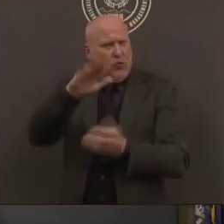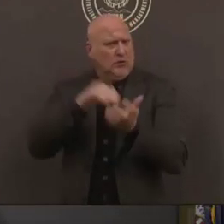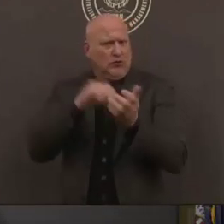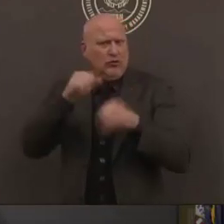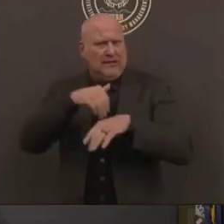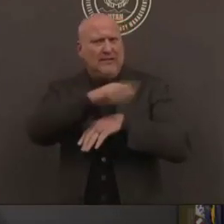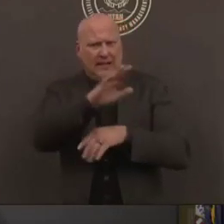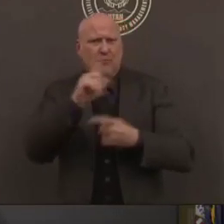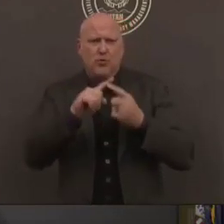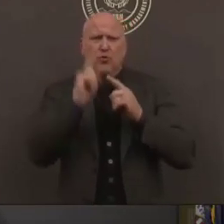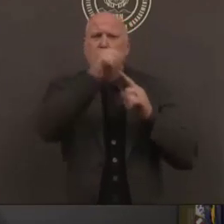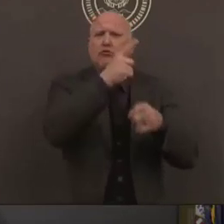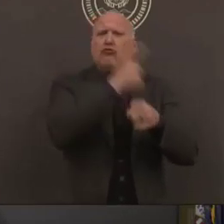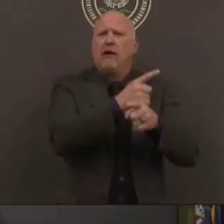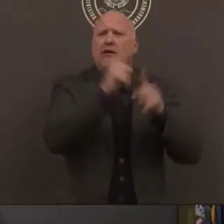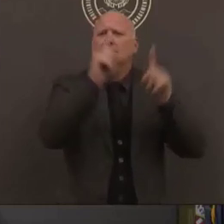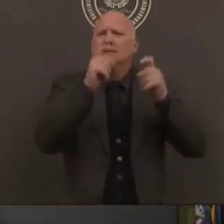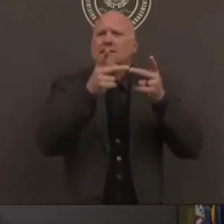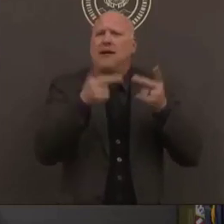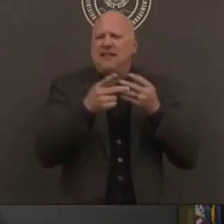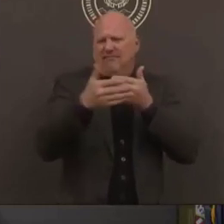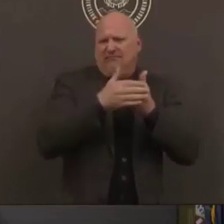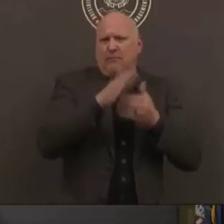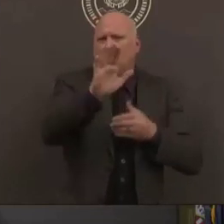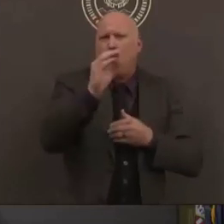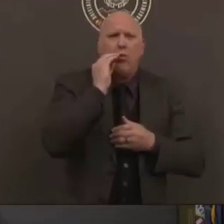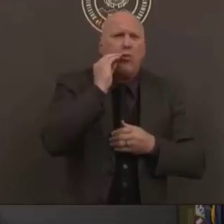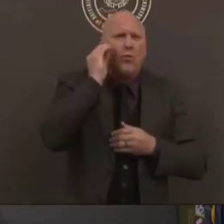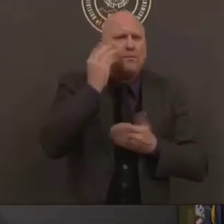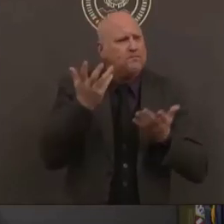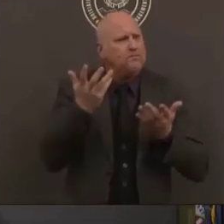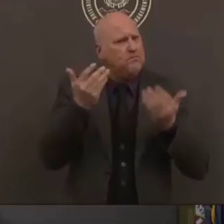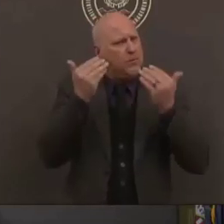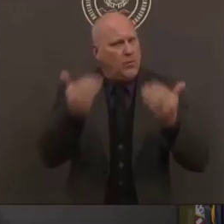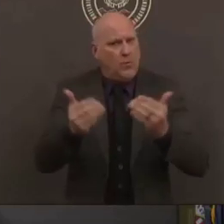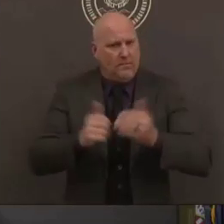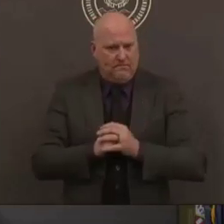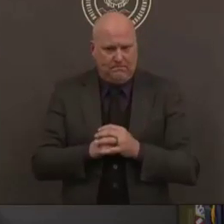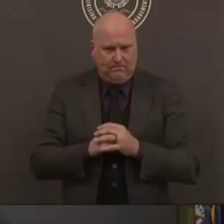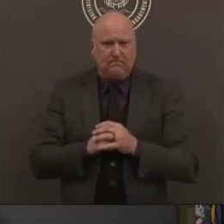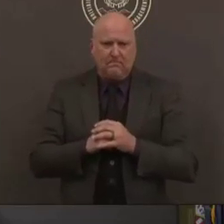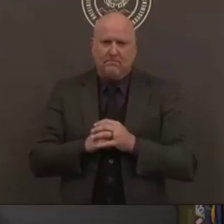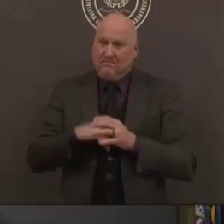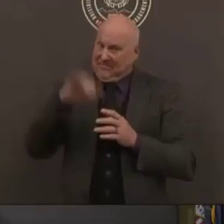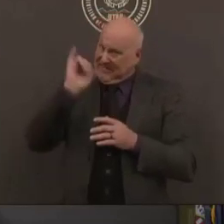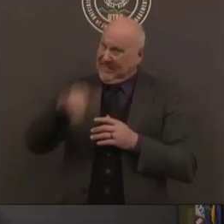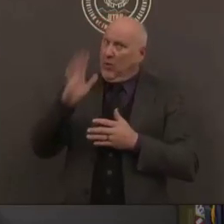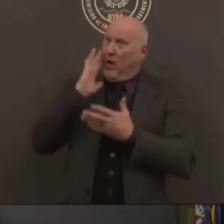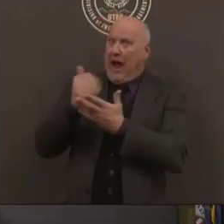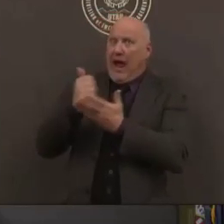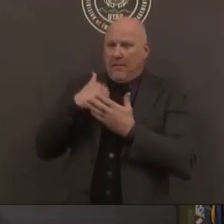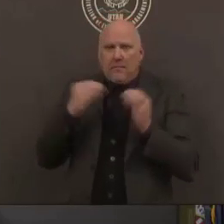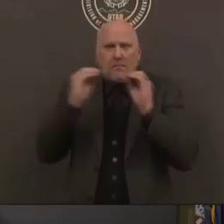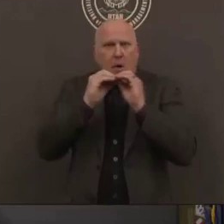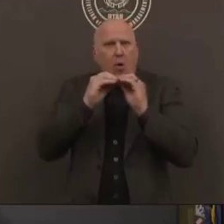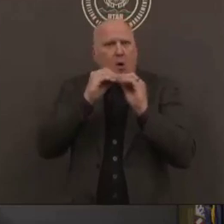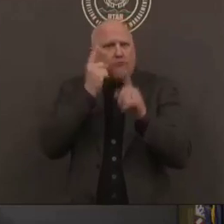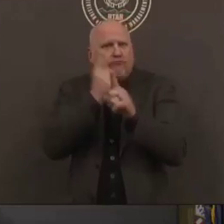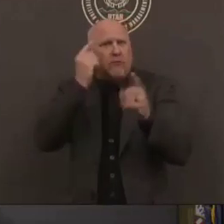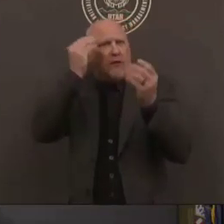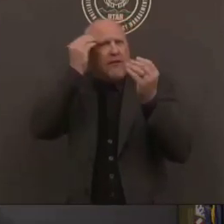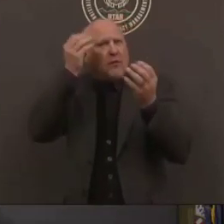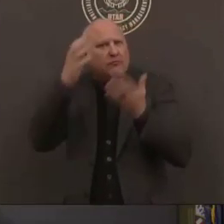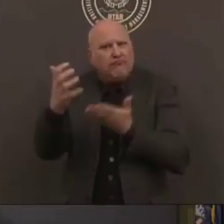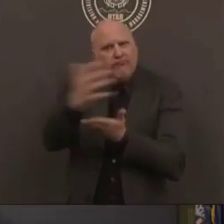and understand in order to really capture the true burden of COVID-19 across our state and be able to respond effectively.